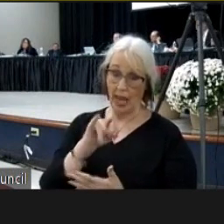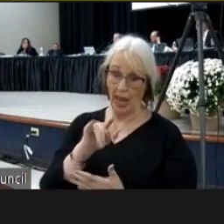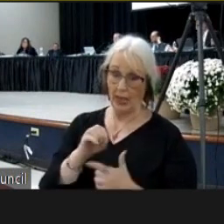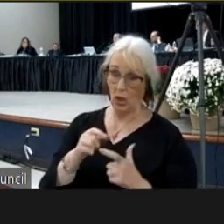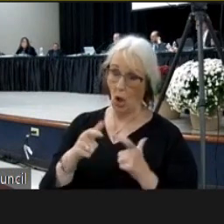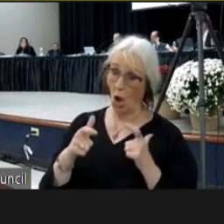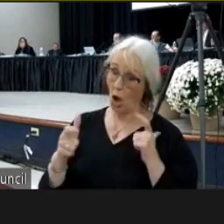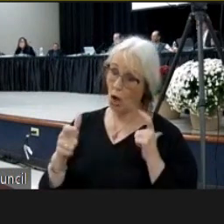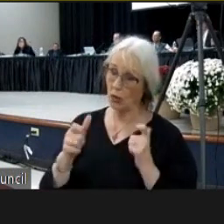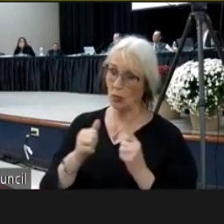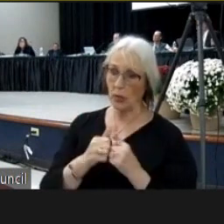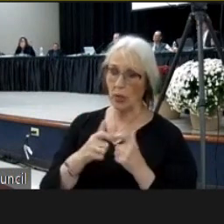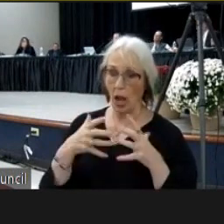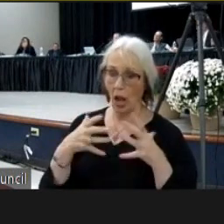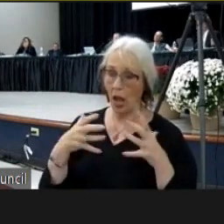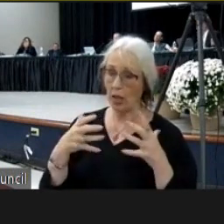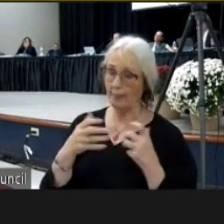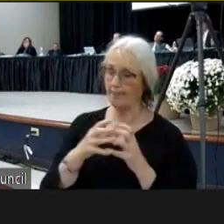some